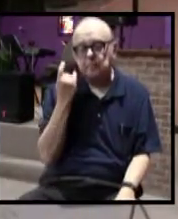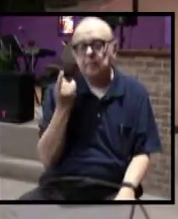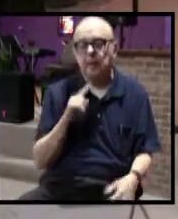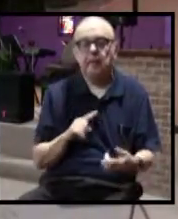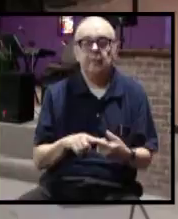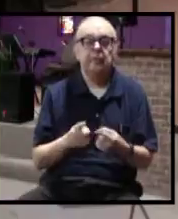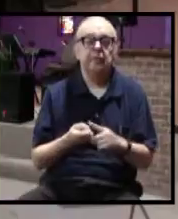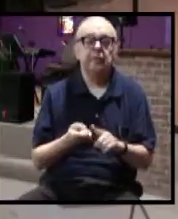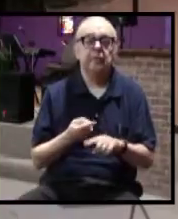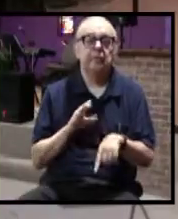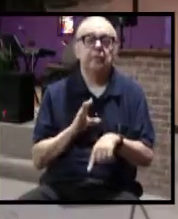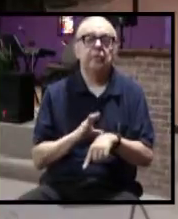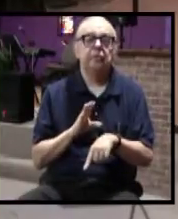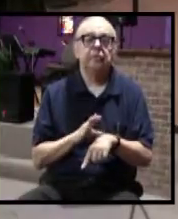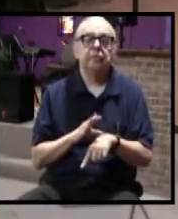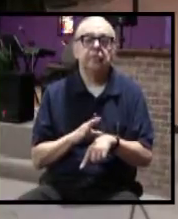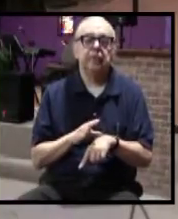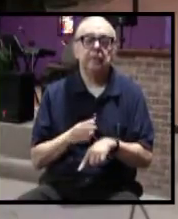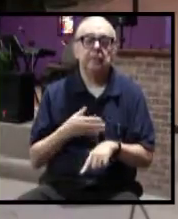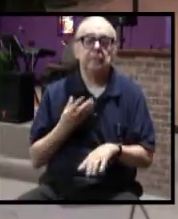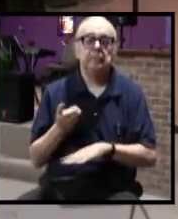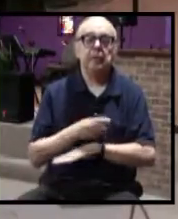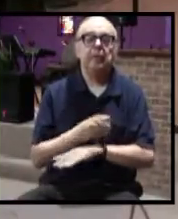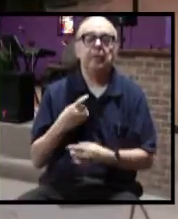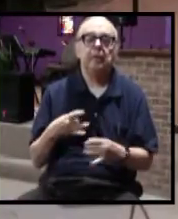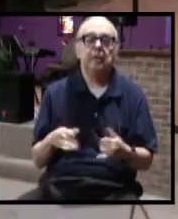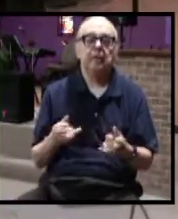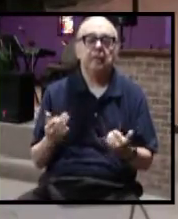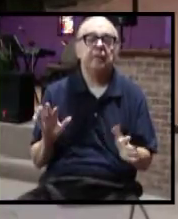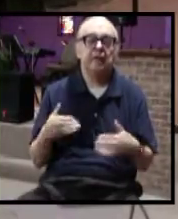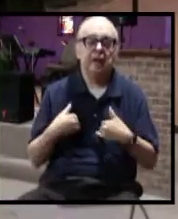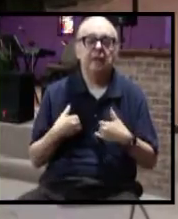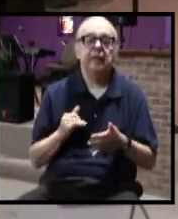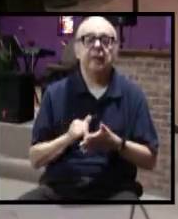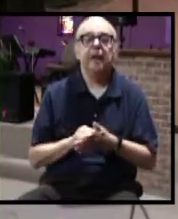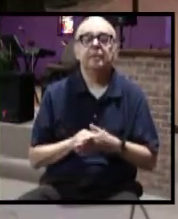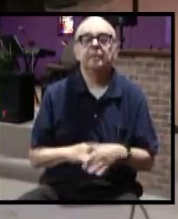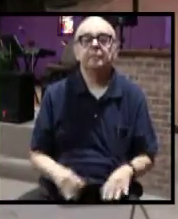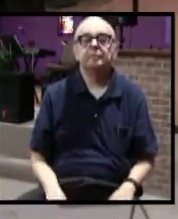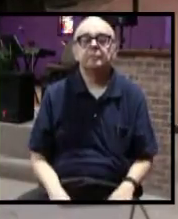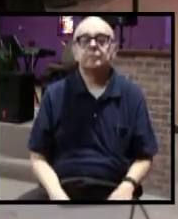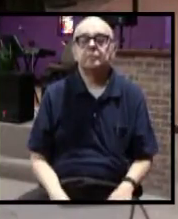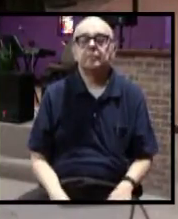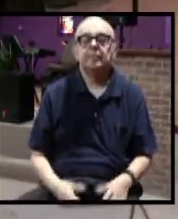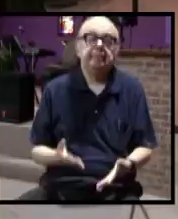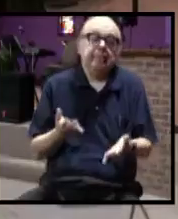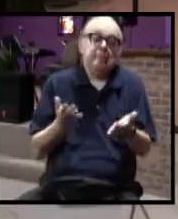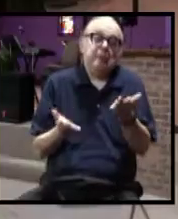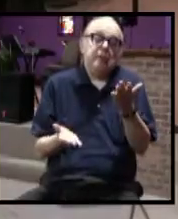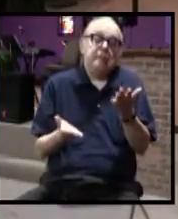Unless it was one of my friends from church's birthday party, if they were having it.